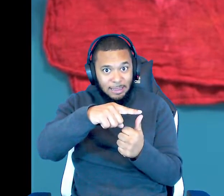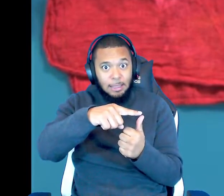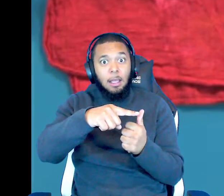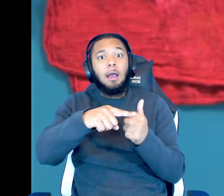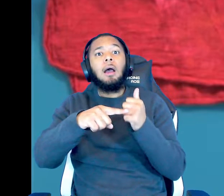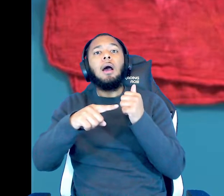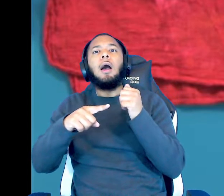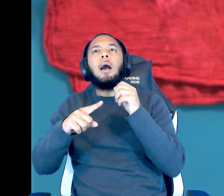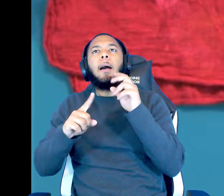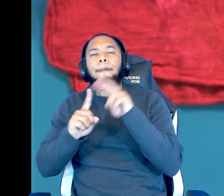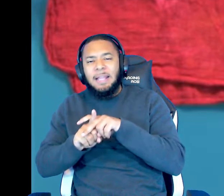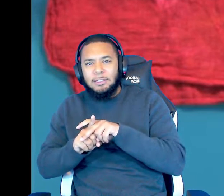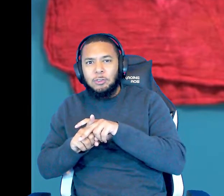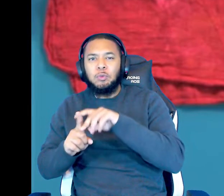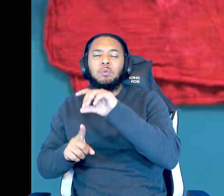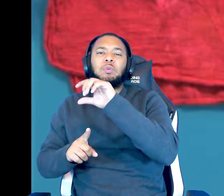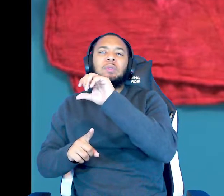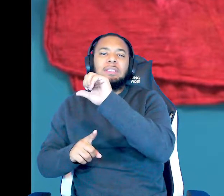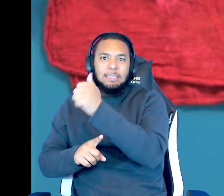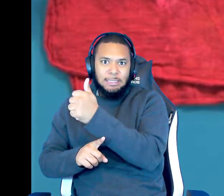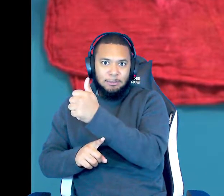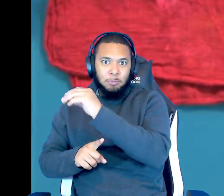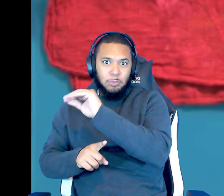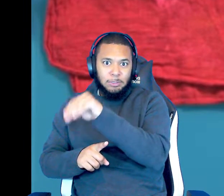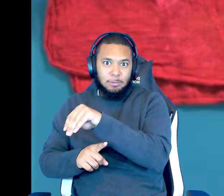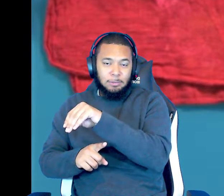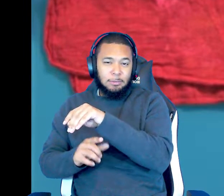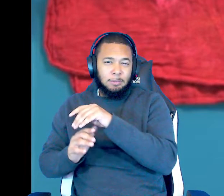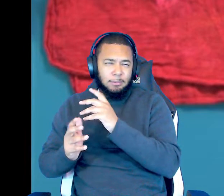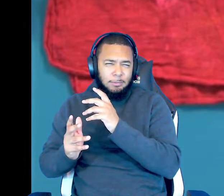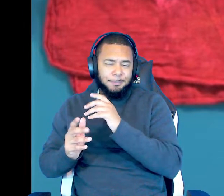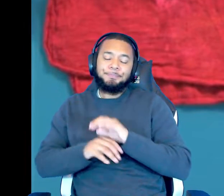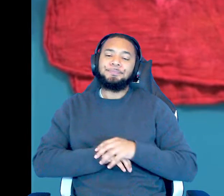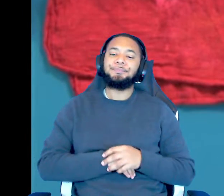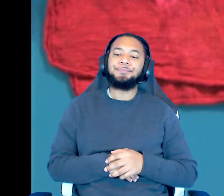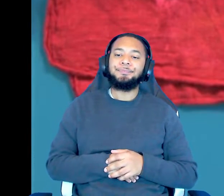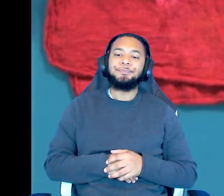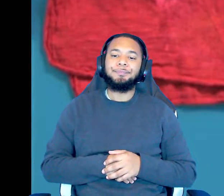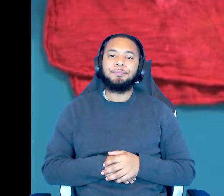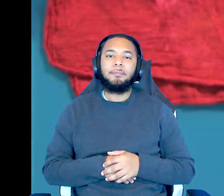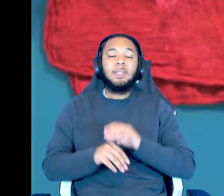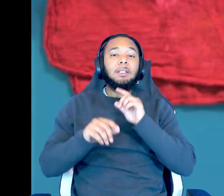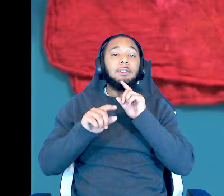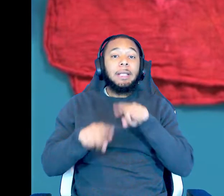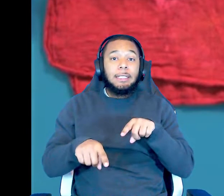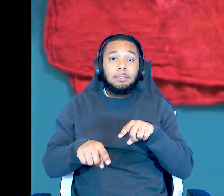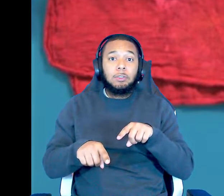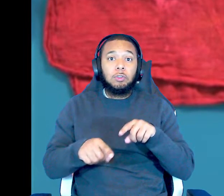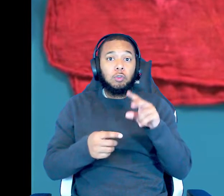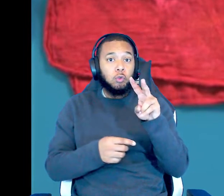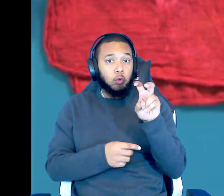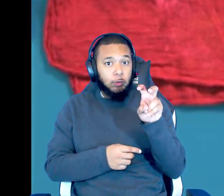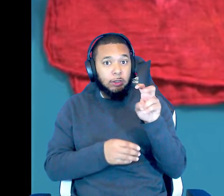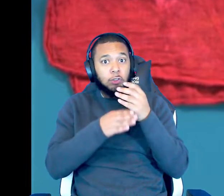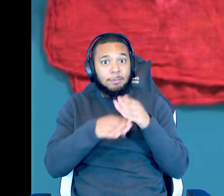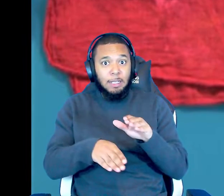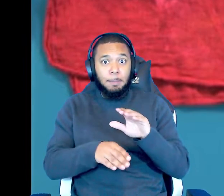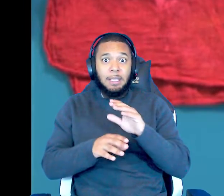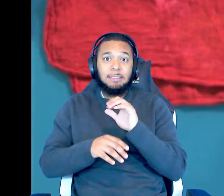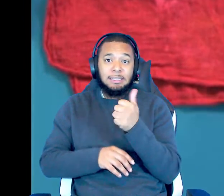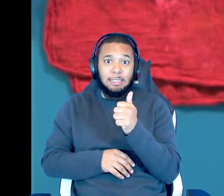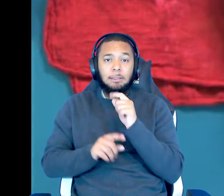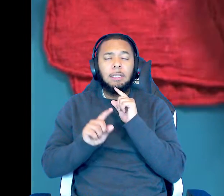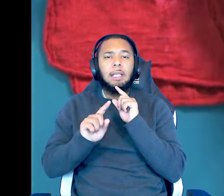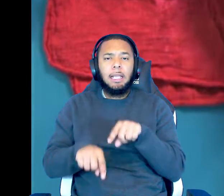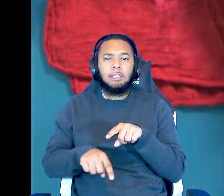10 one more time, we get 20. So this is $20 in interest, right? Because this